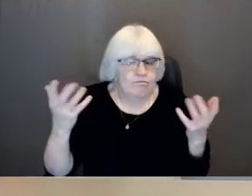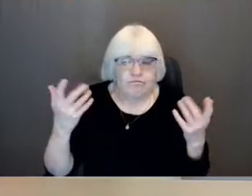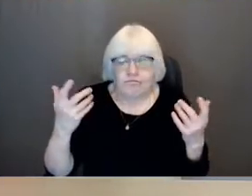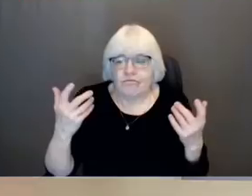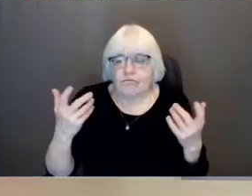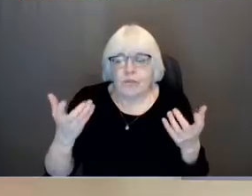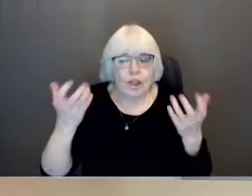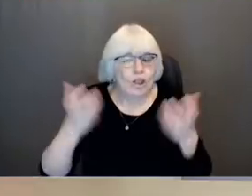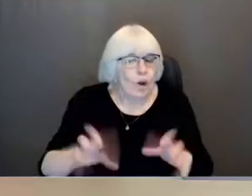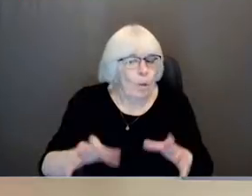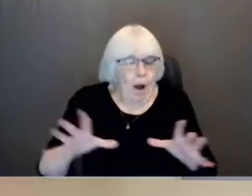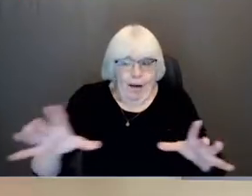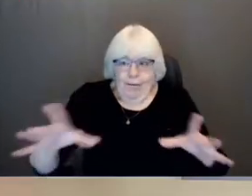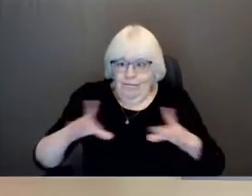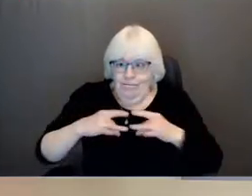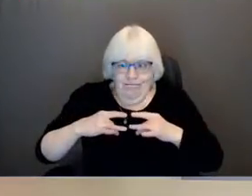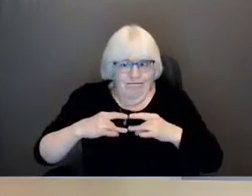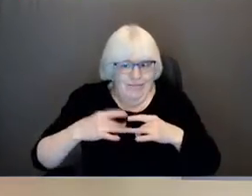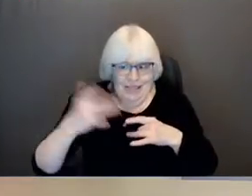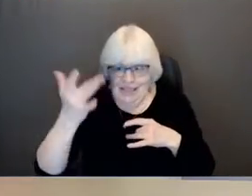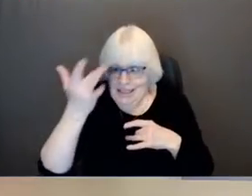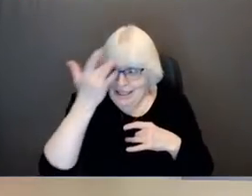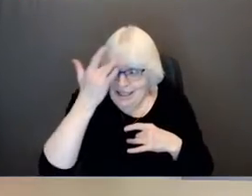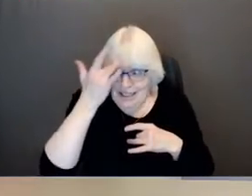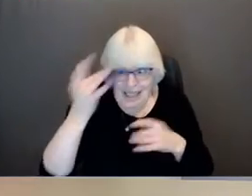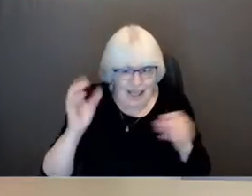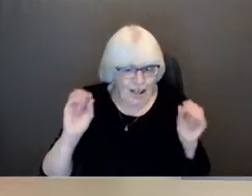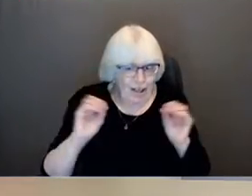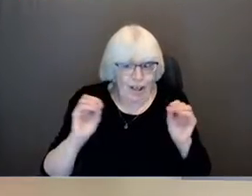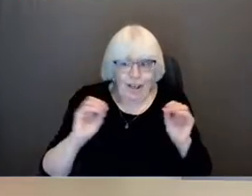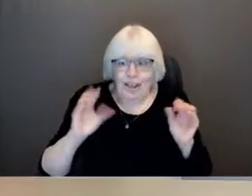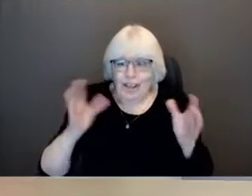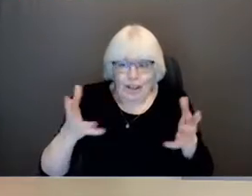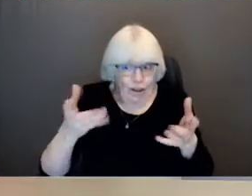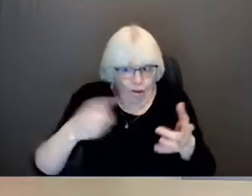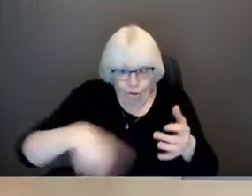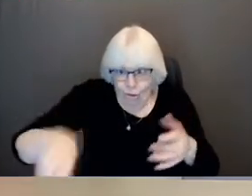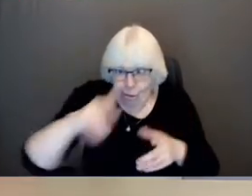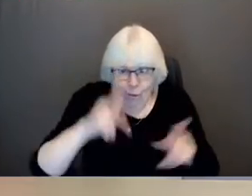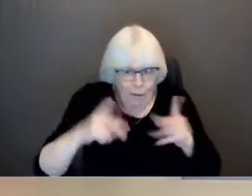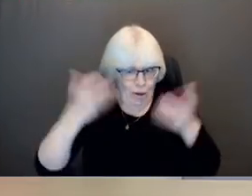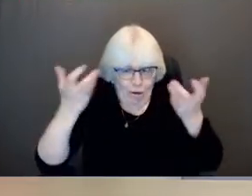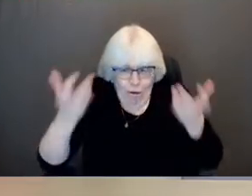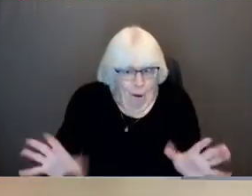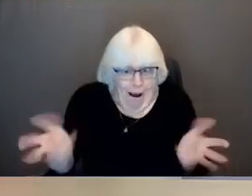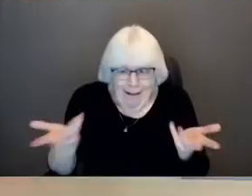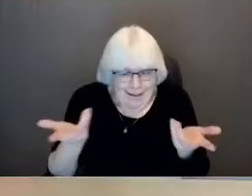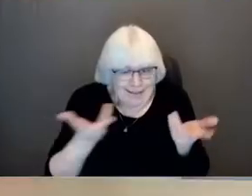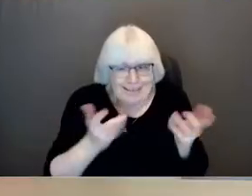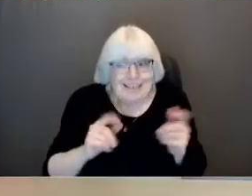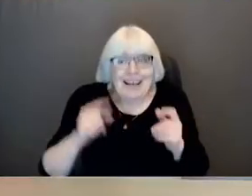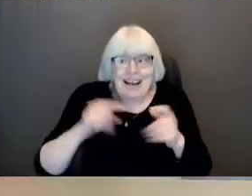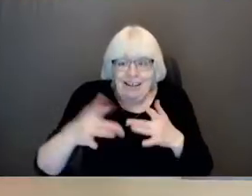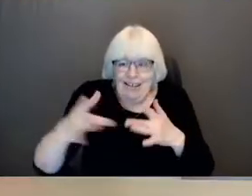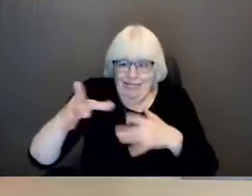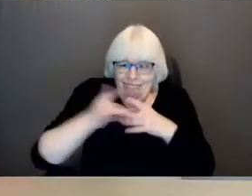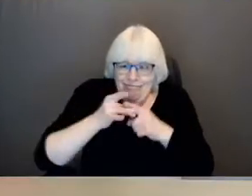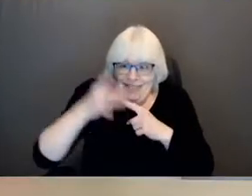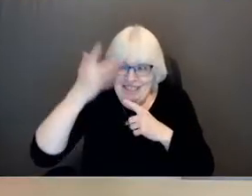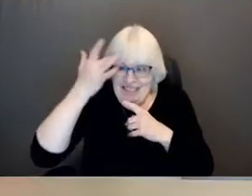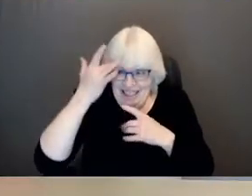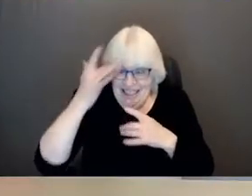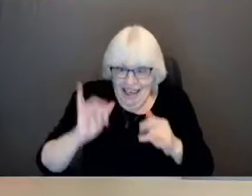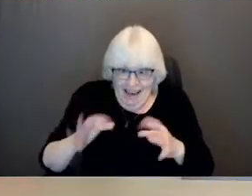to transmit the virus to people that we care about or anyone else in the community.